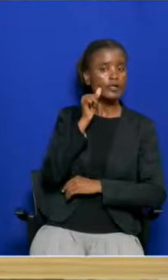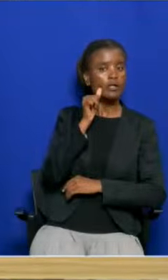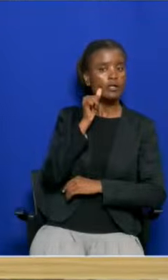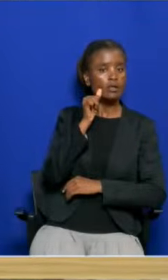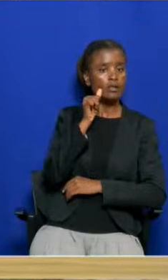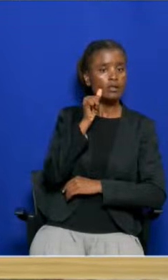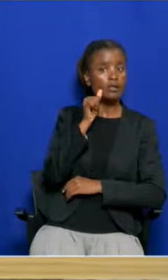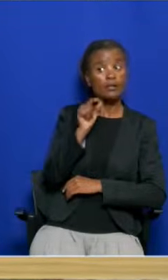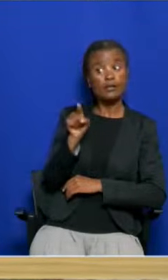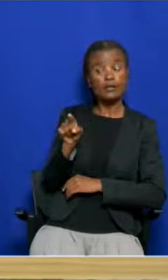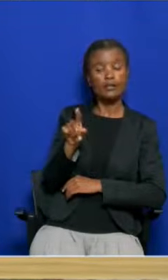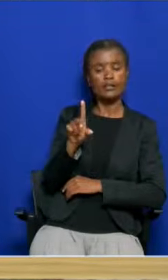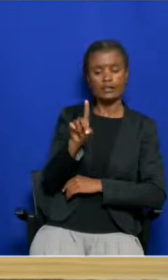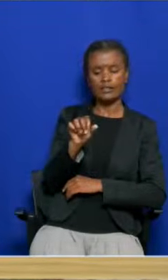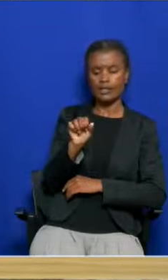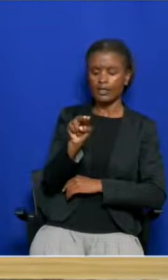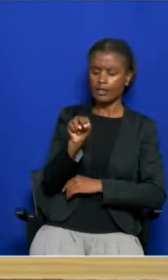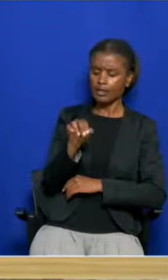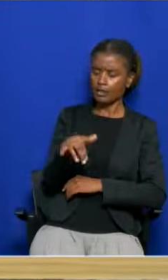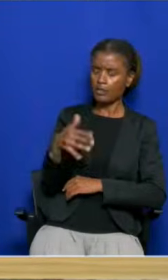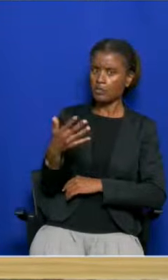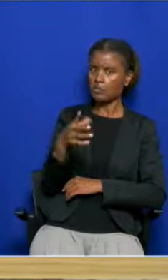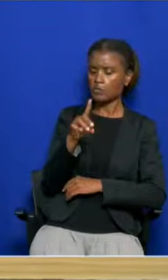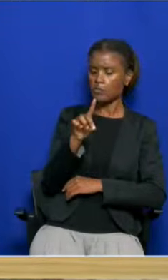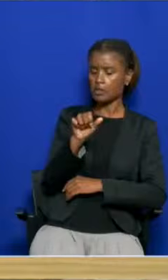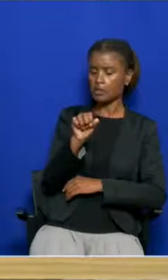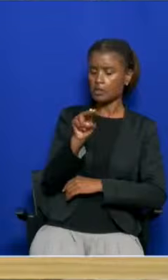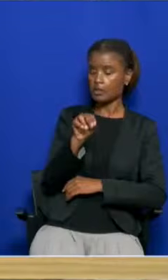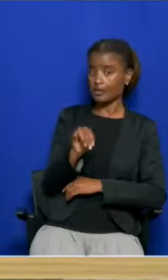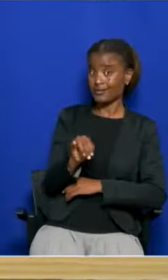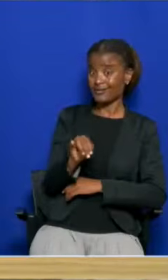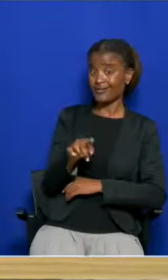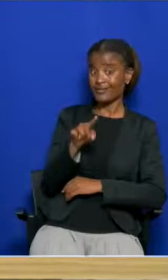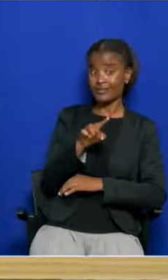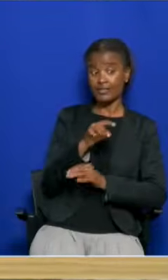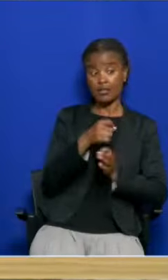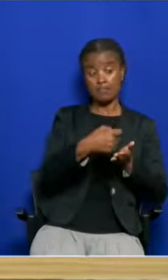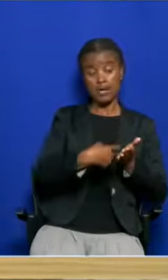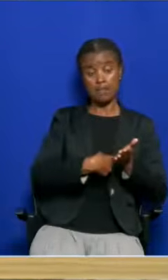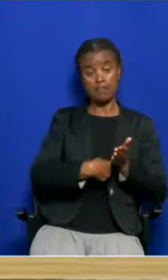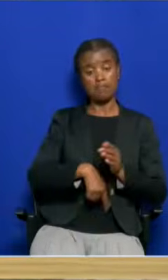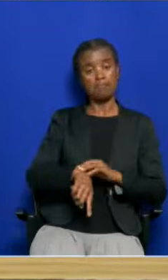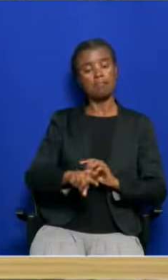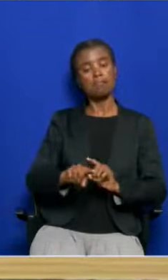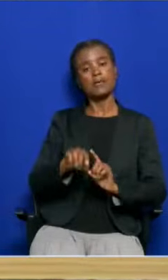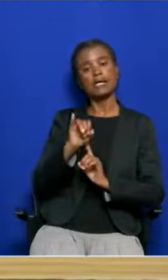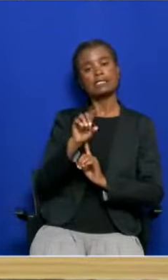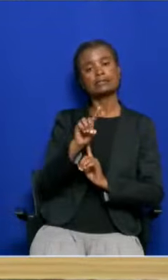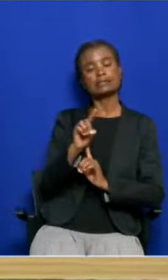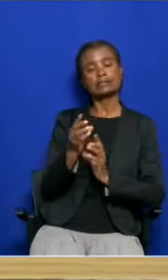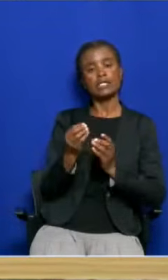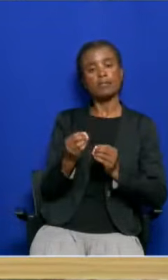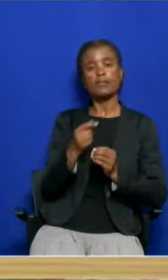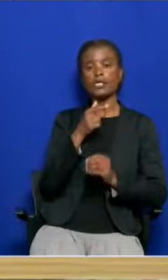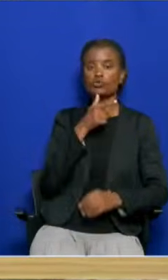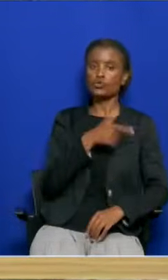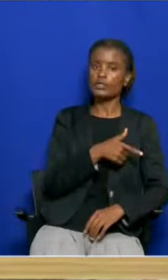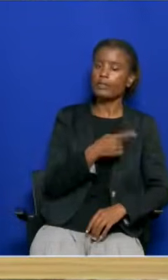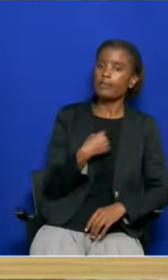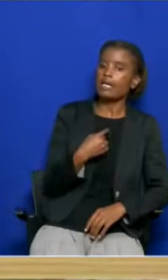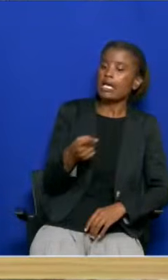me his ID number. I said, I'm not at the scene. I don't know who is